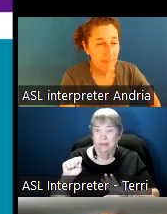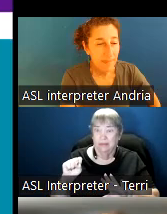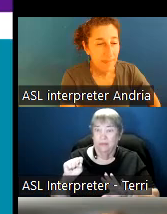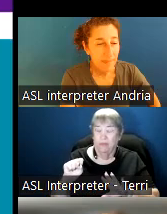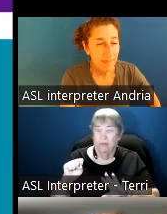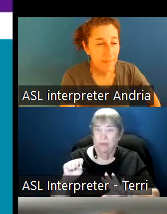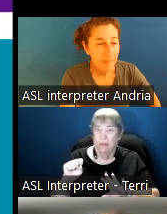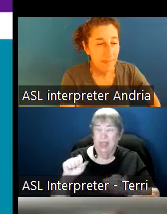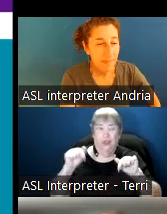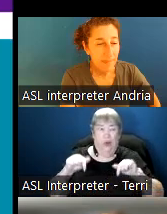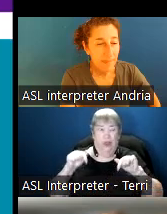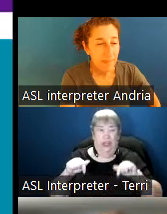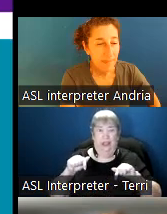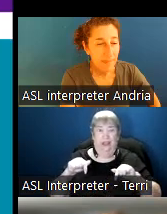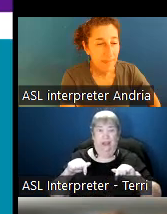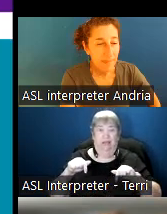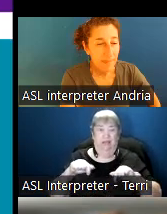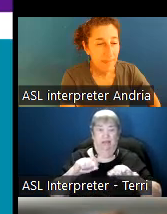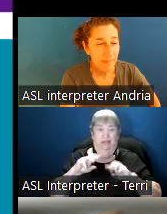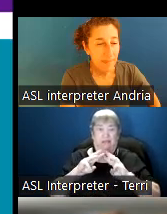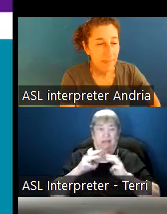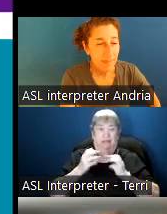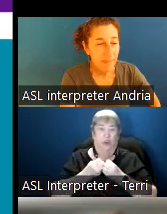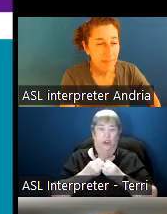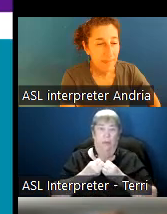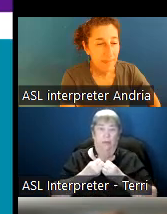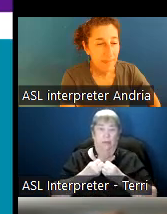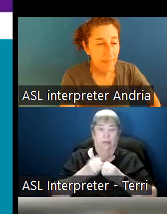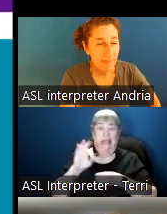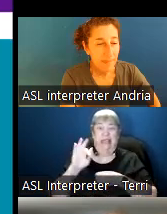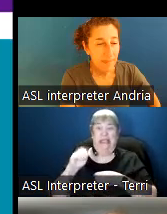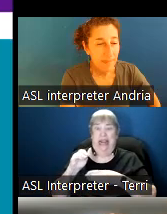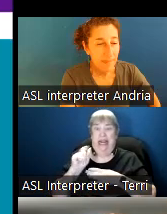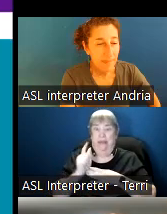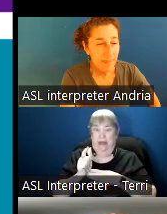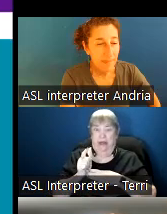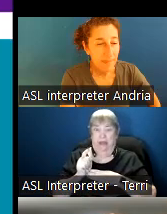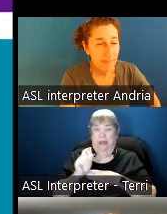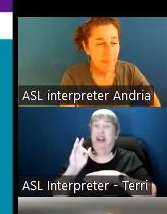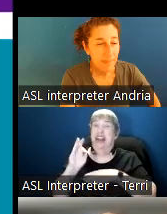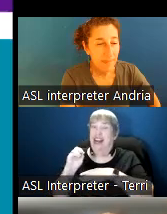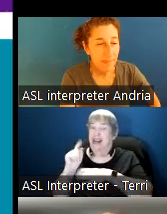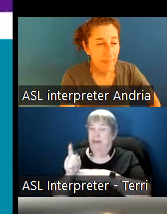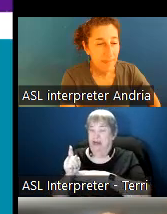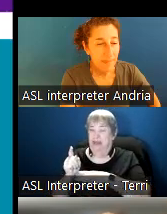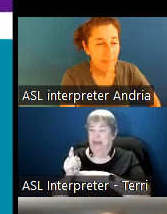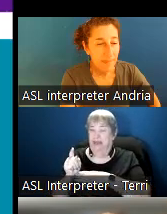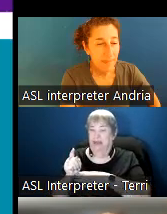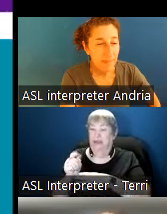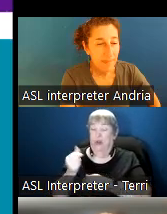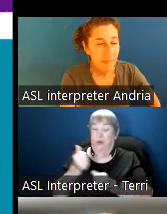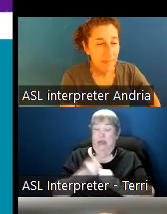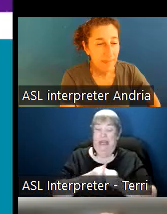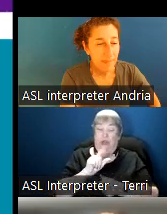90-minute webinar, right? That means that in the time that we are together, 1,800 people will have